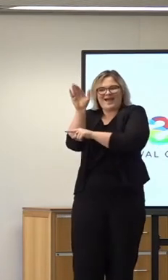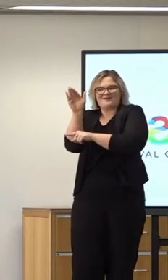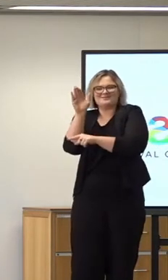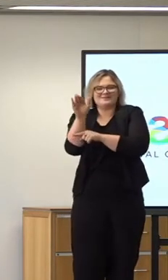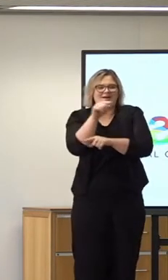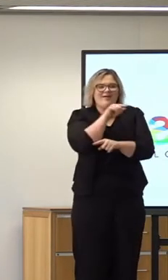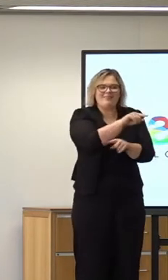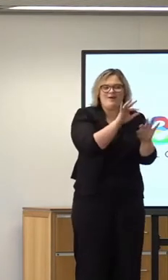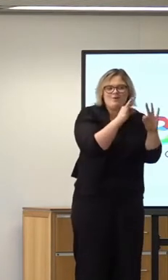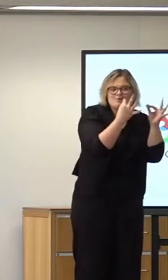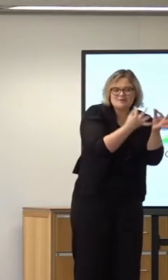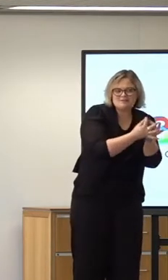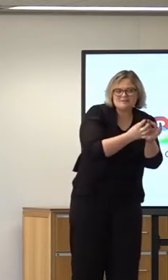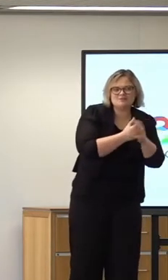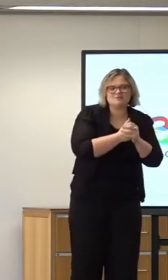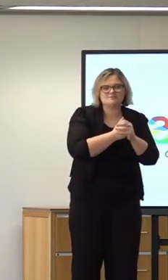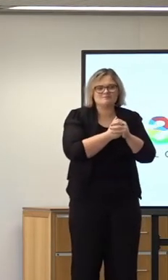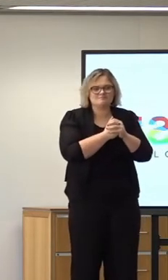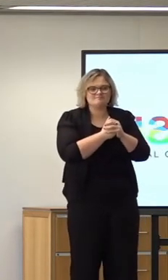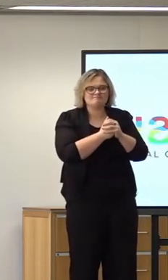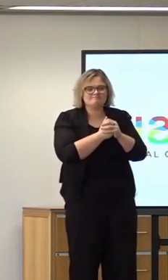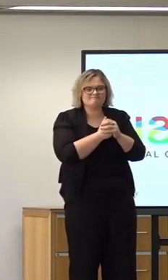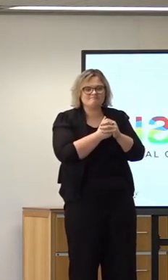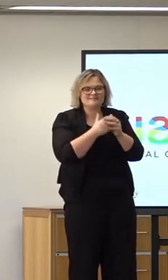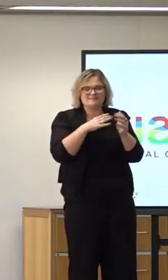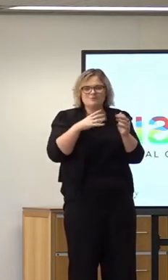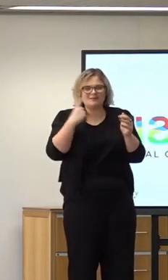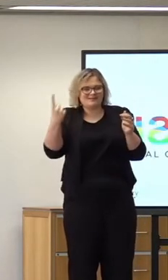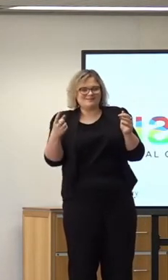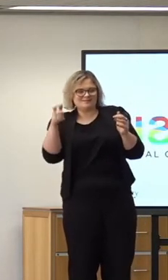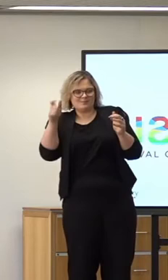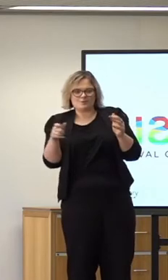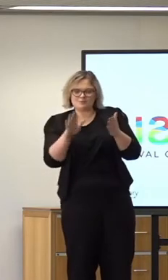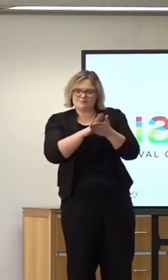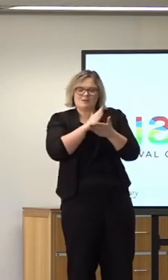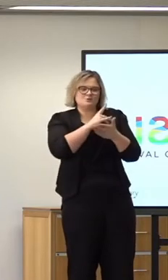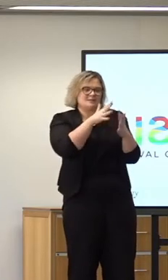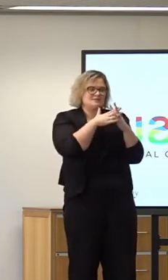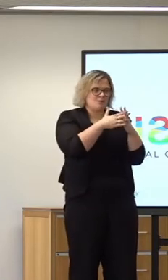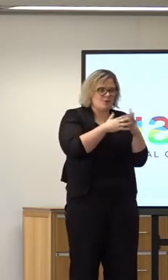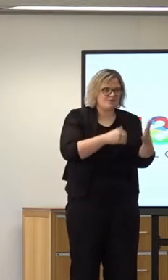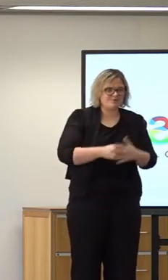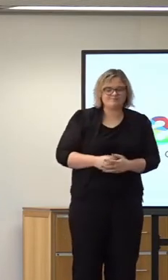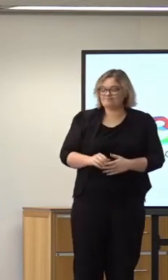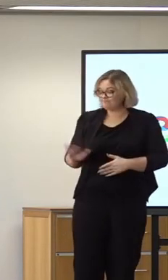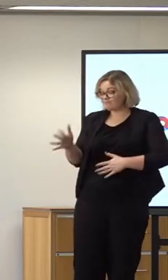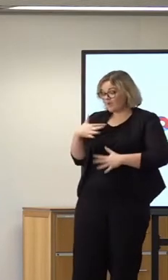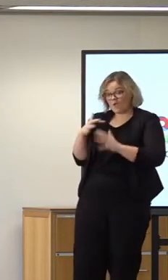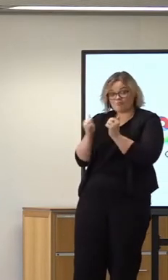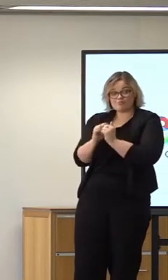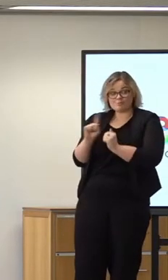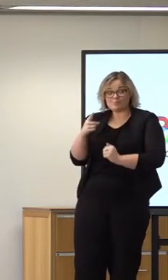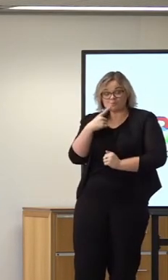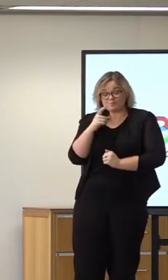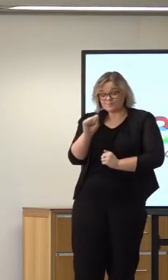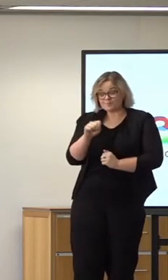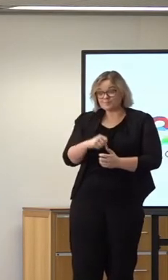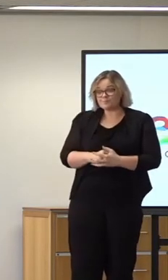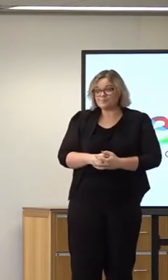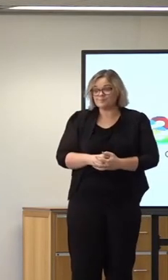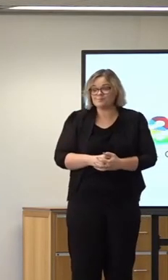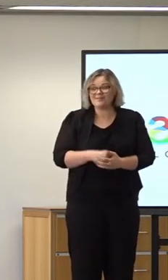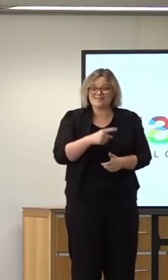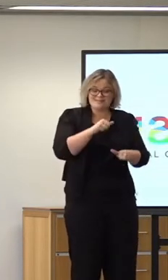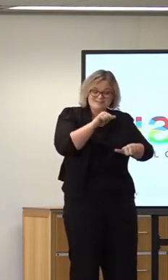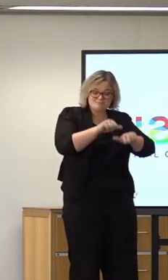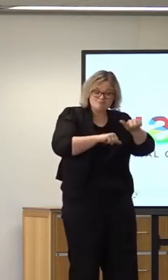or outside of that invitational structure, I suppose, in order to be meaningful. Yeah, I mean, I couldn't agree more, actually. I think the